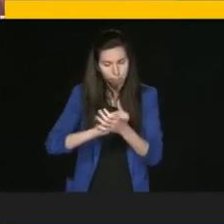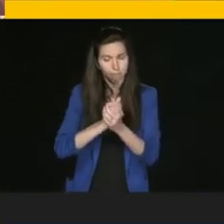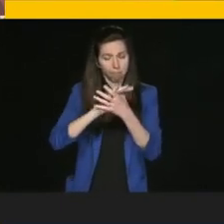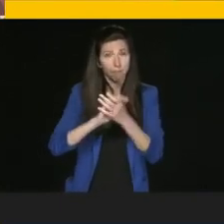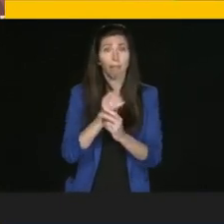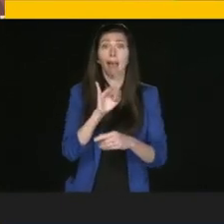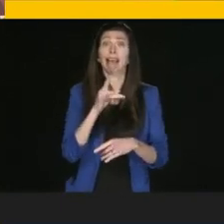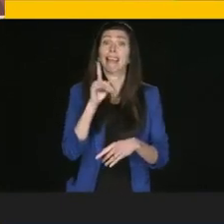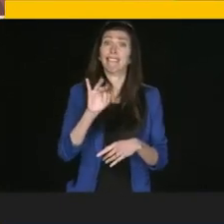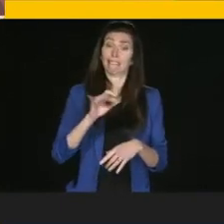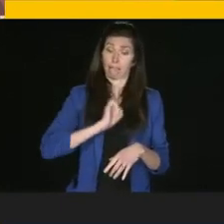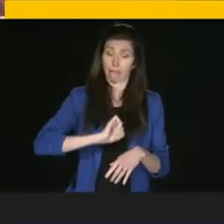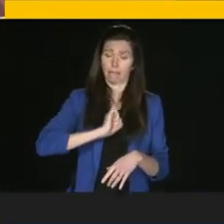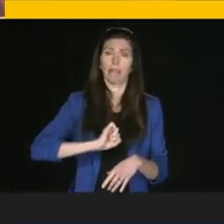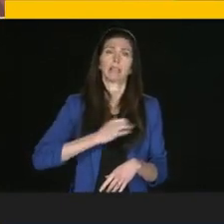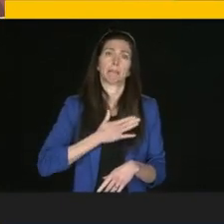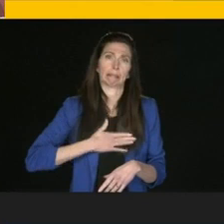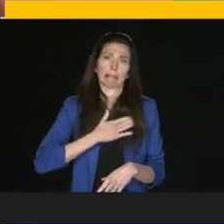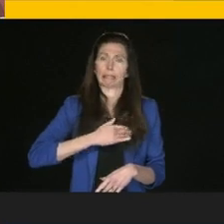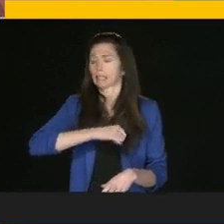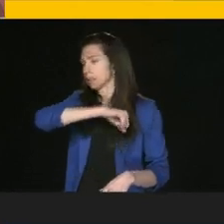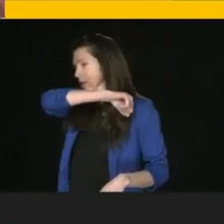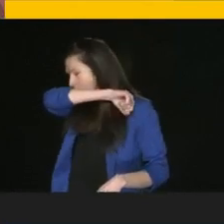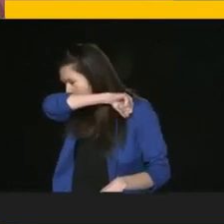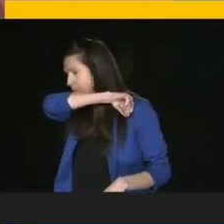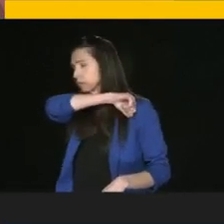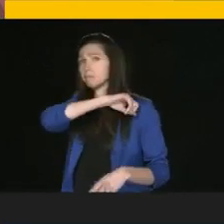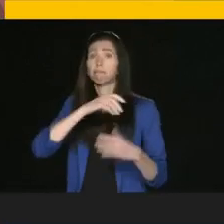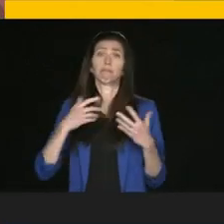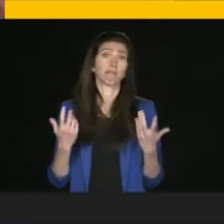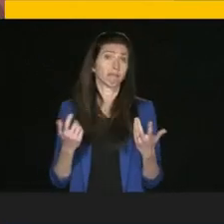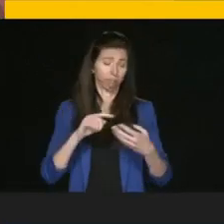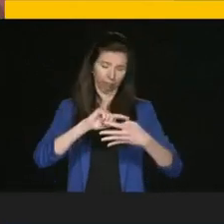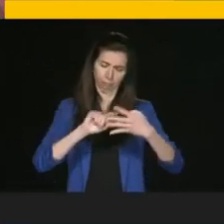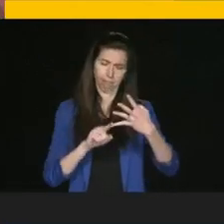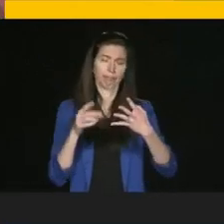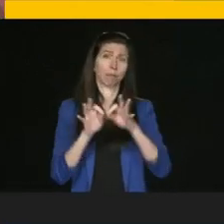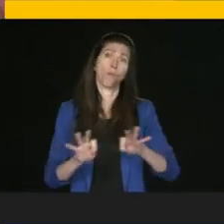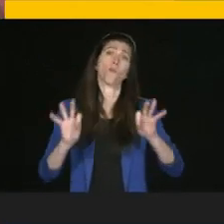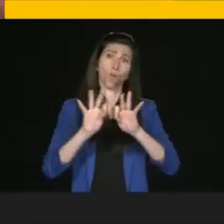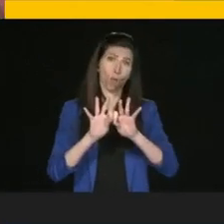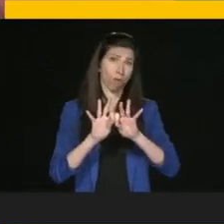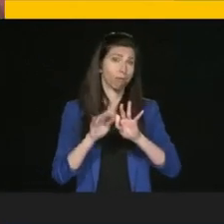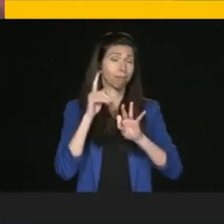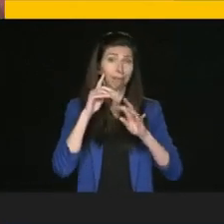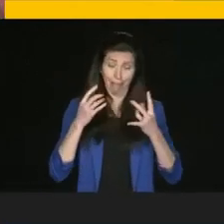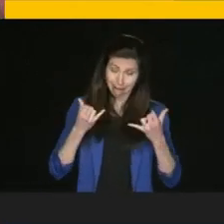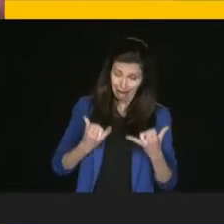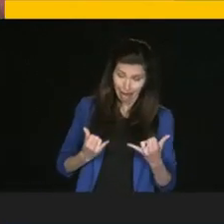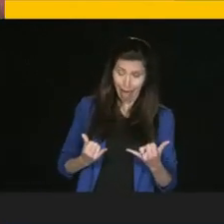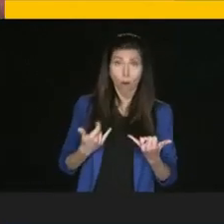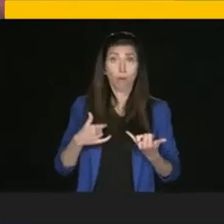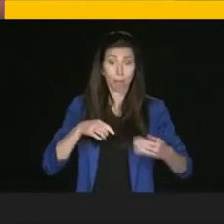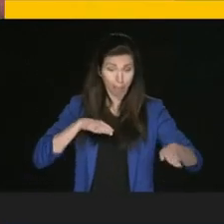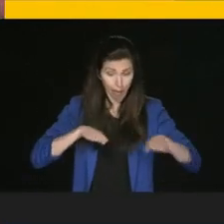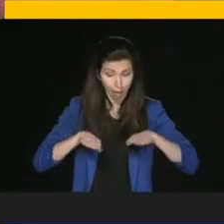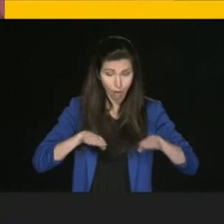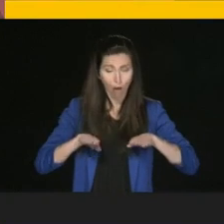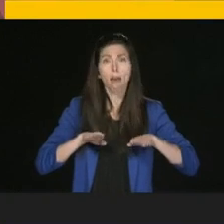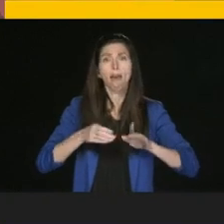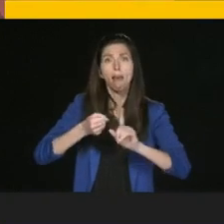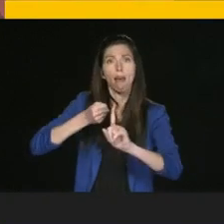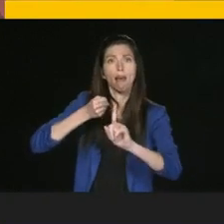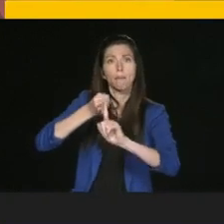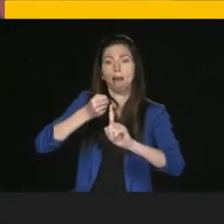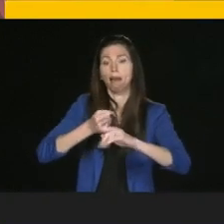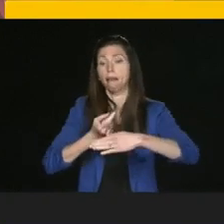What we do together now to stop the spread of COVID-19 will reduce the impact of the pandemic and